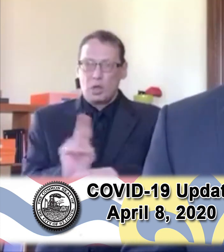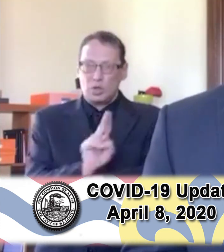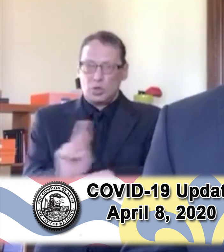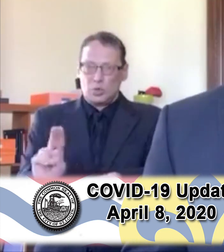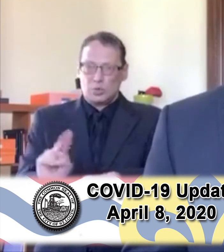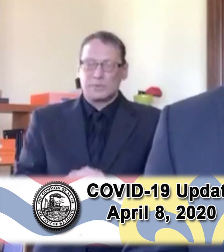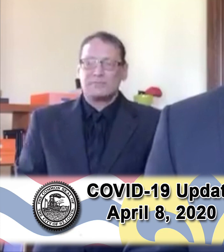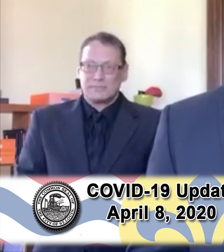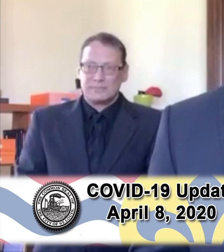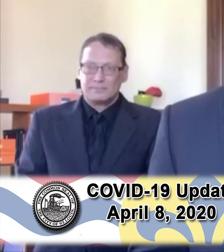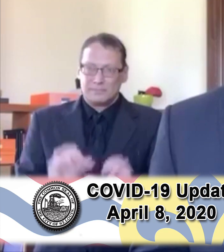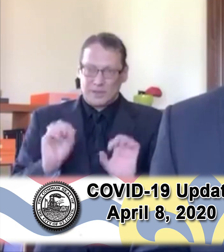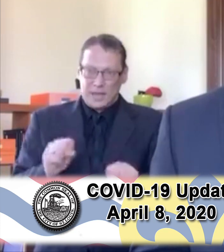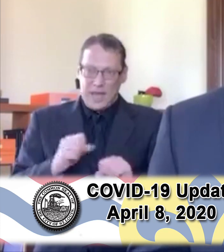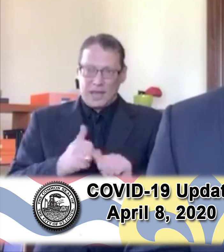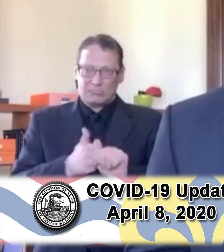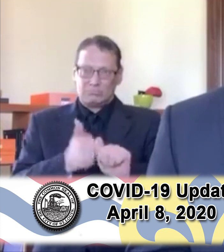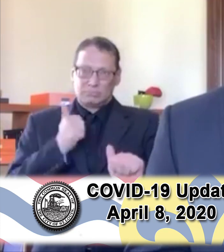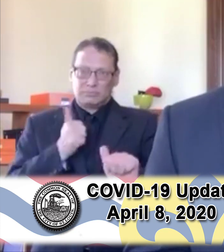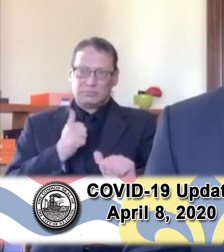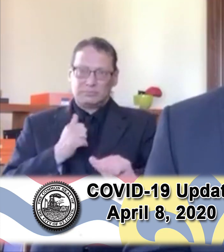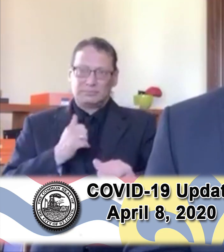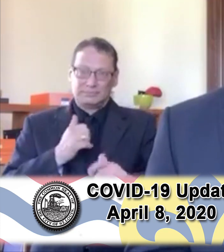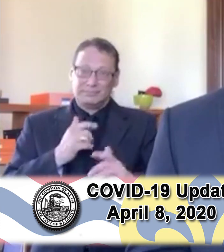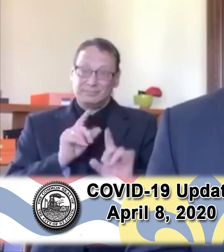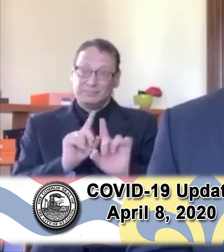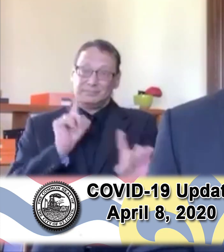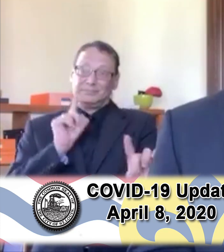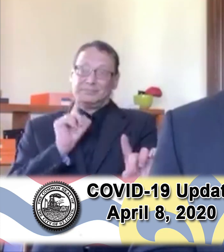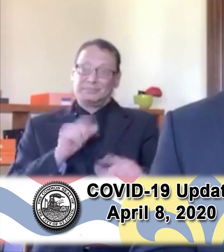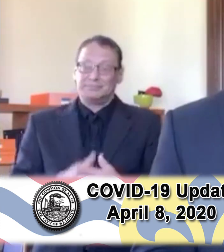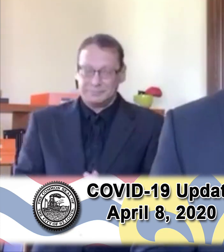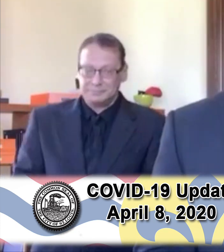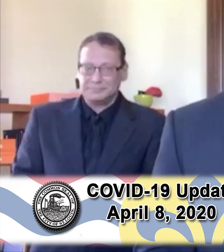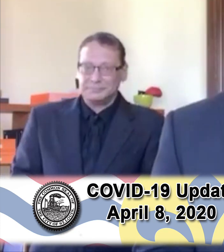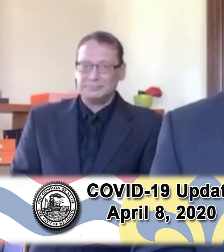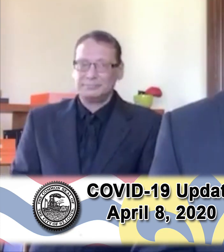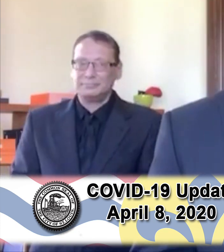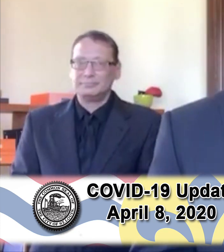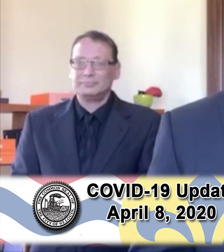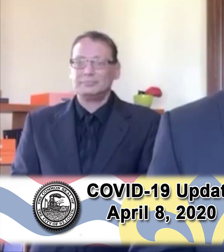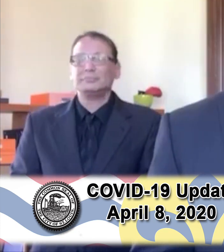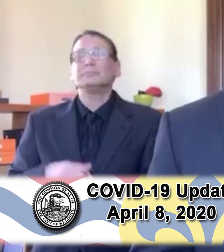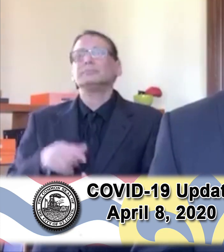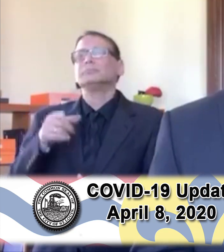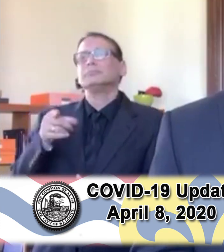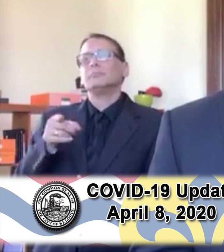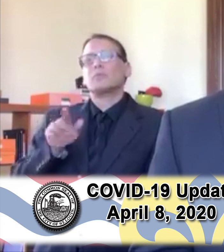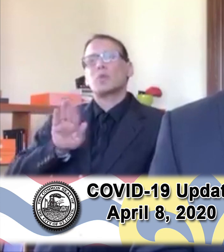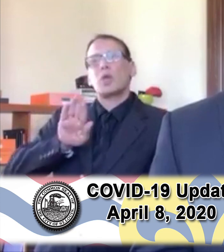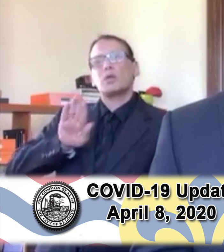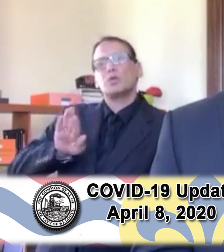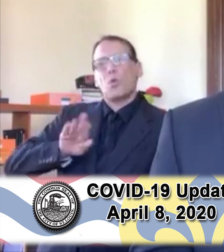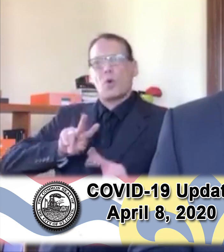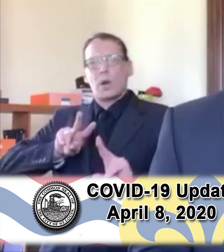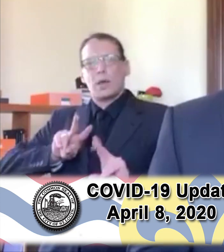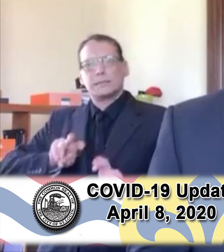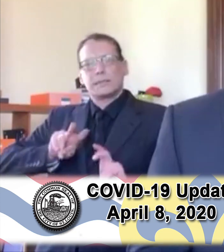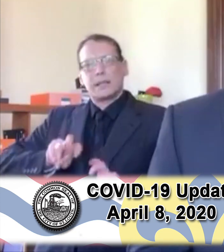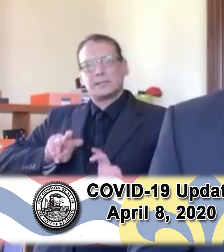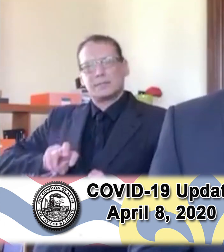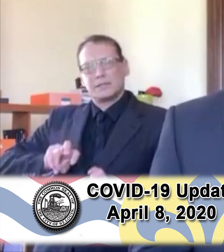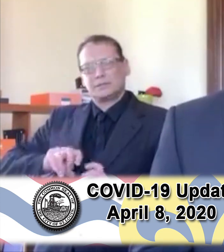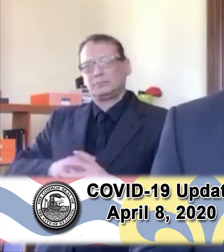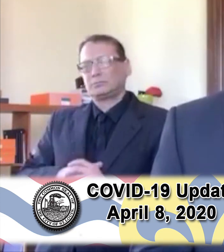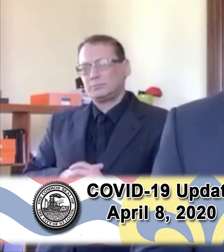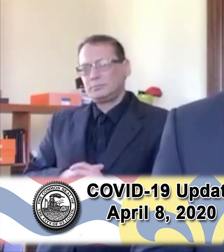preventing COVID-19 cases in the City of St. Louis. Dr. Eccles, in your assessment, can you